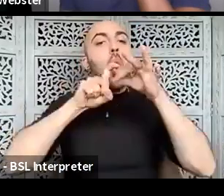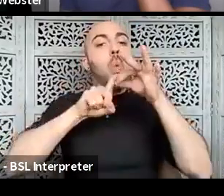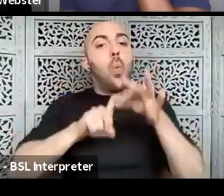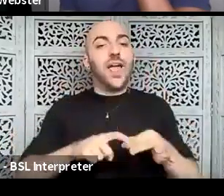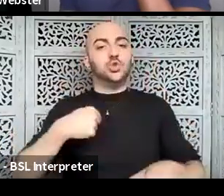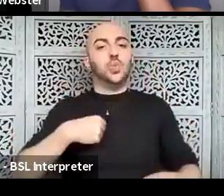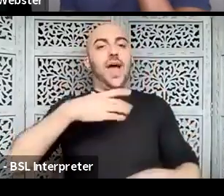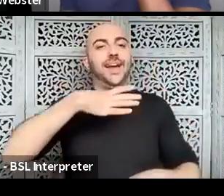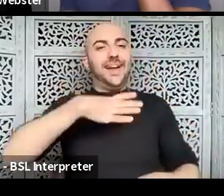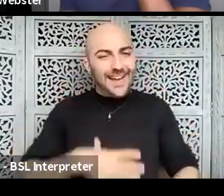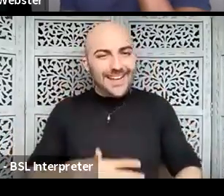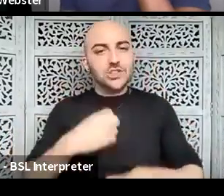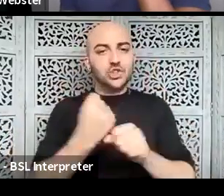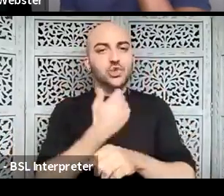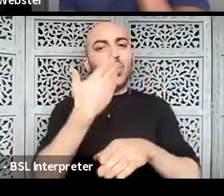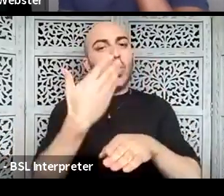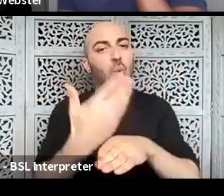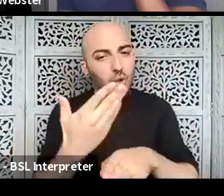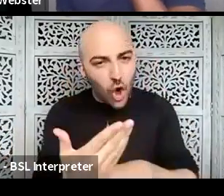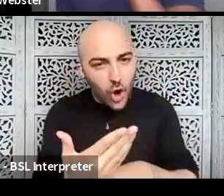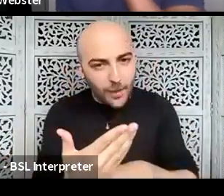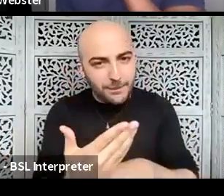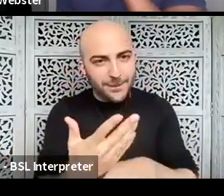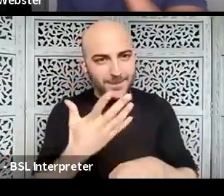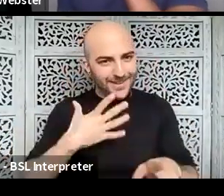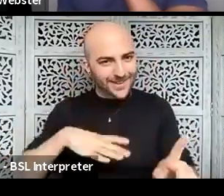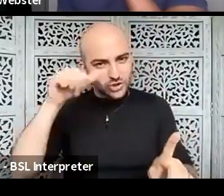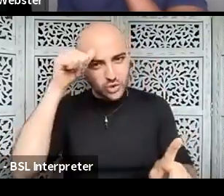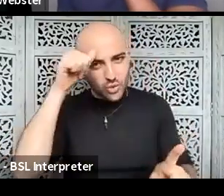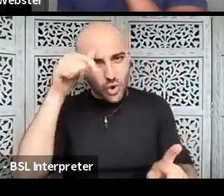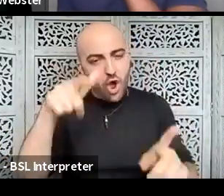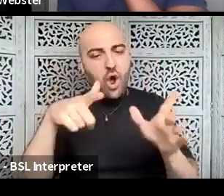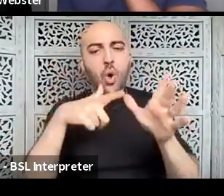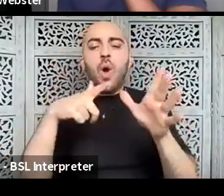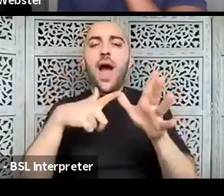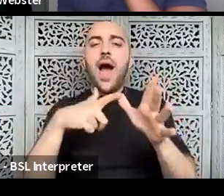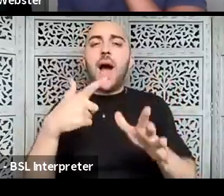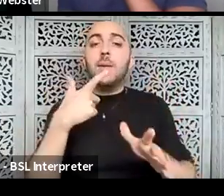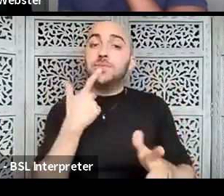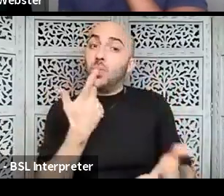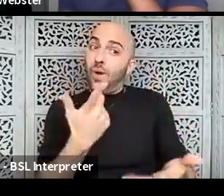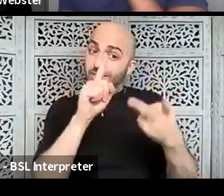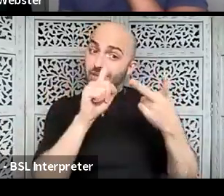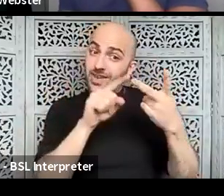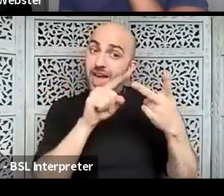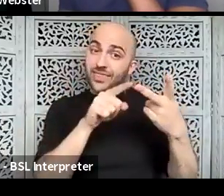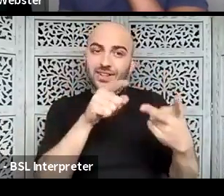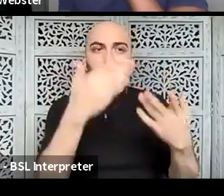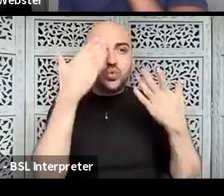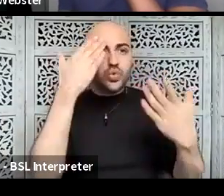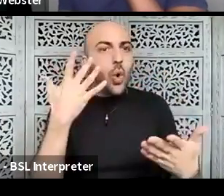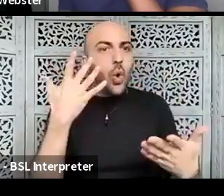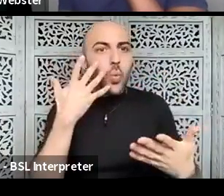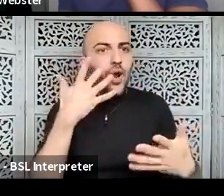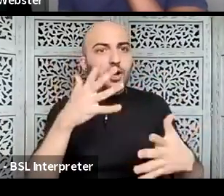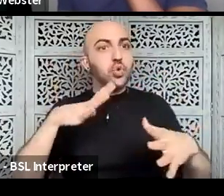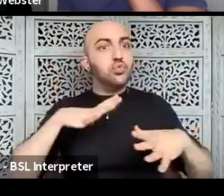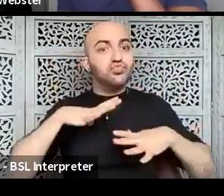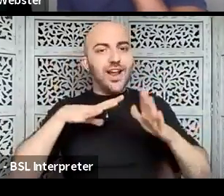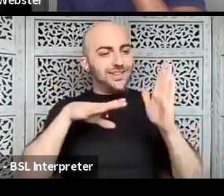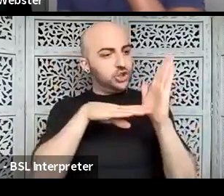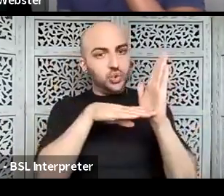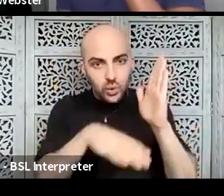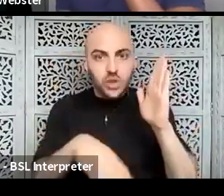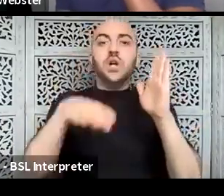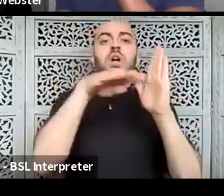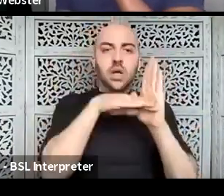to possess to do that? That would be more helpful. The other thing is, as a result of that, is like you don't know when you're ready to make that step up. So